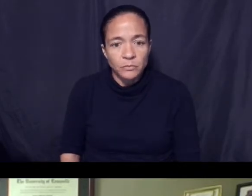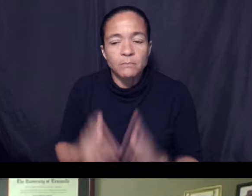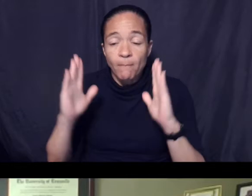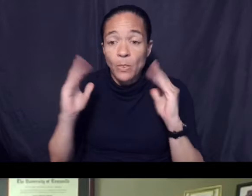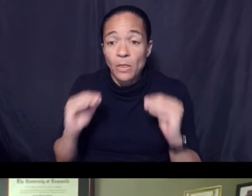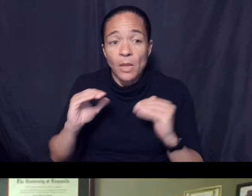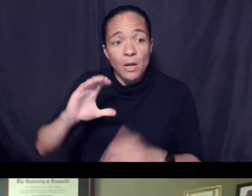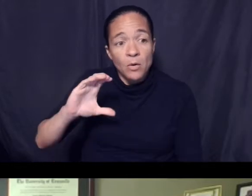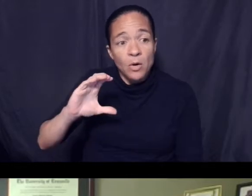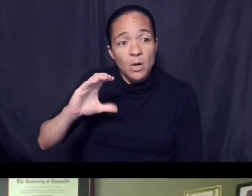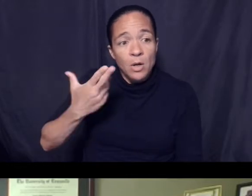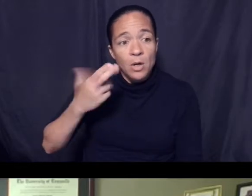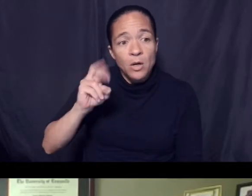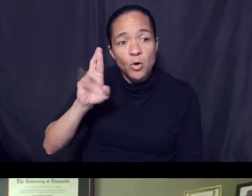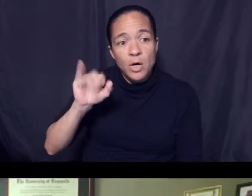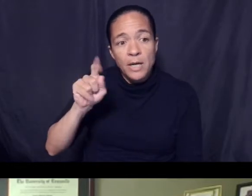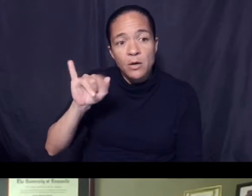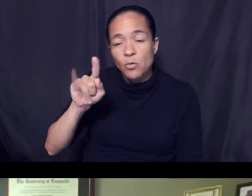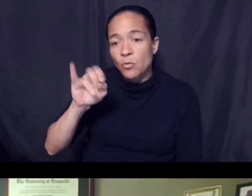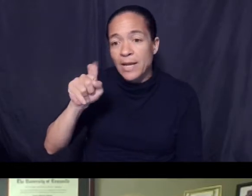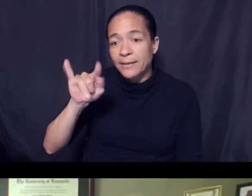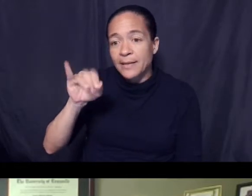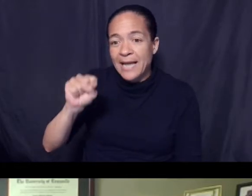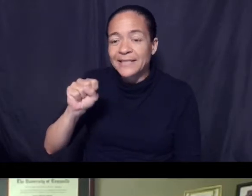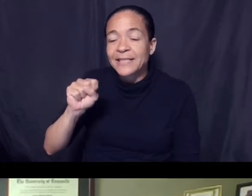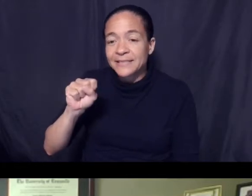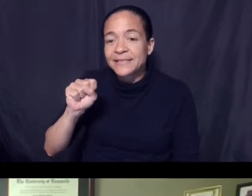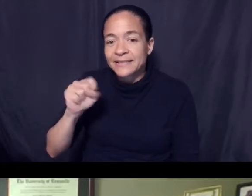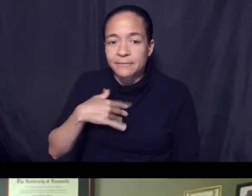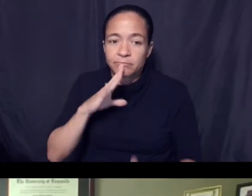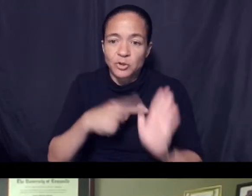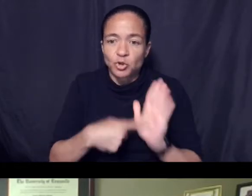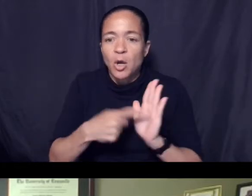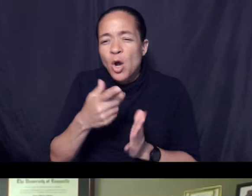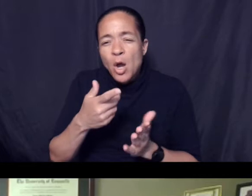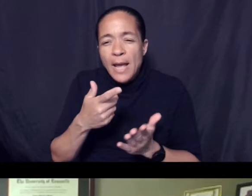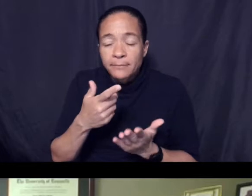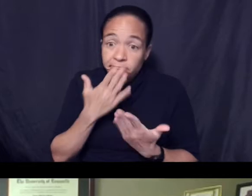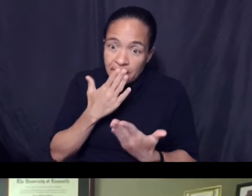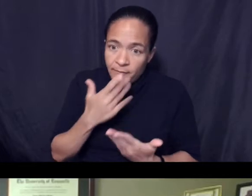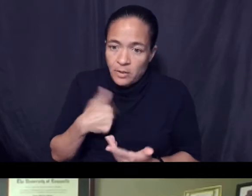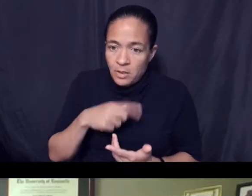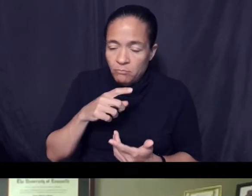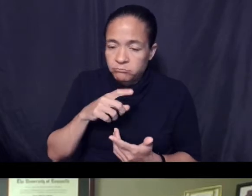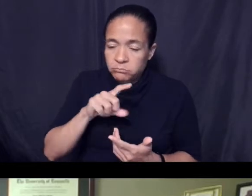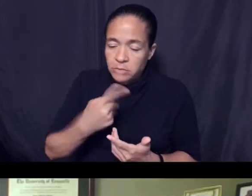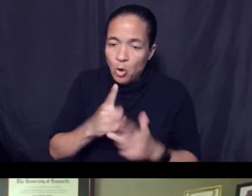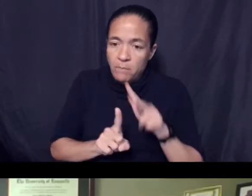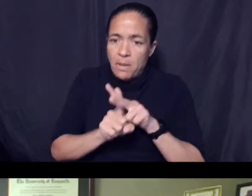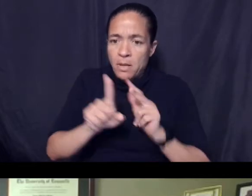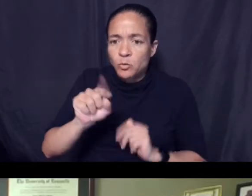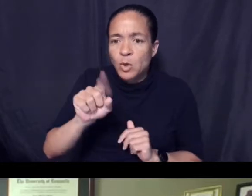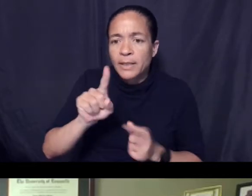Next, I show chorioretinitis, and thankfully this is only seen about 20 to 30% of the time in babies with